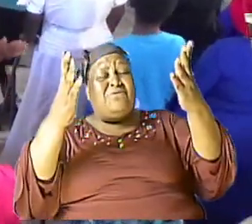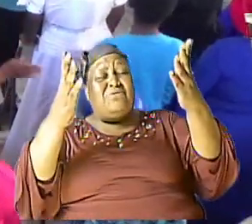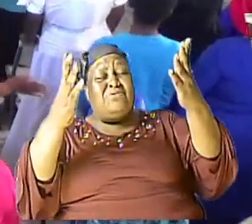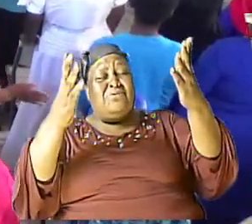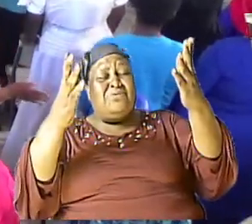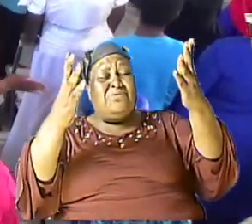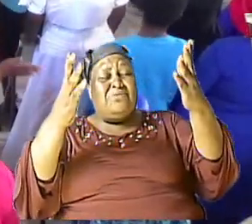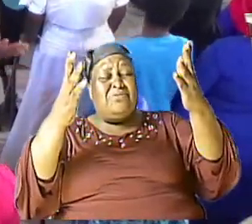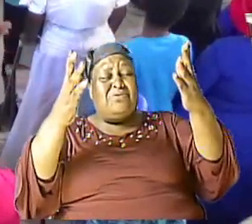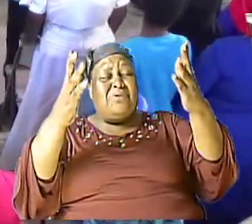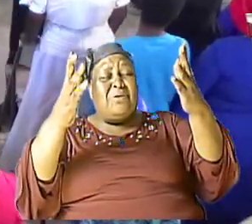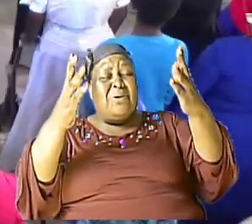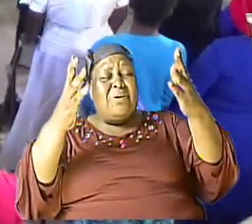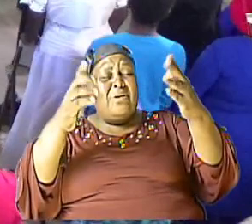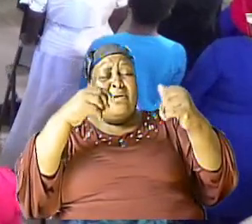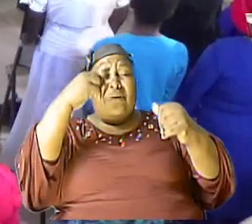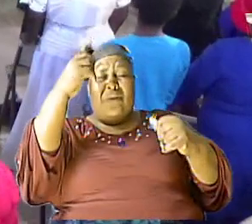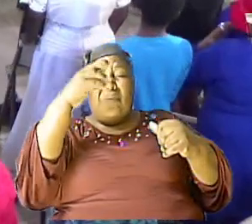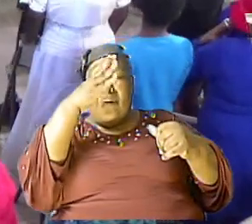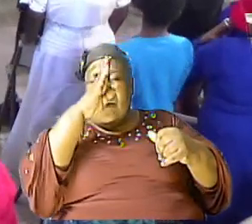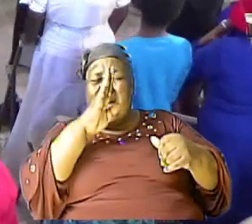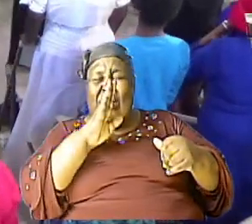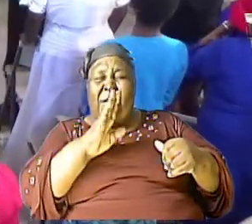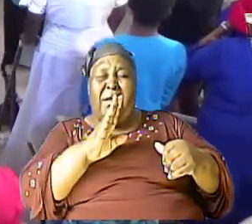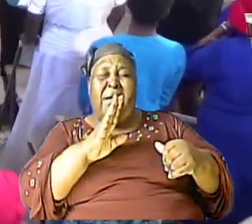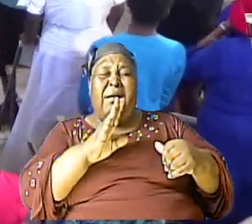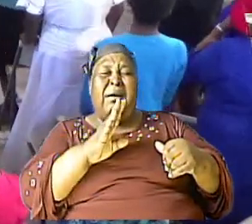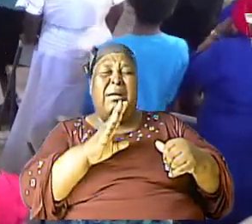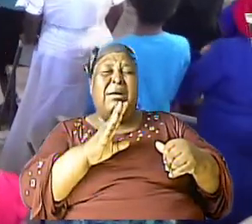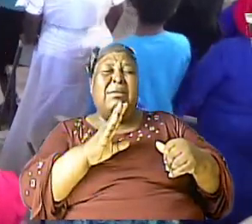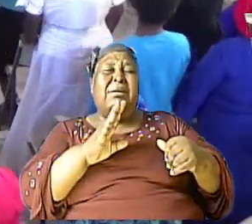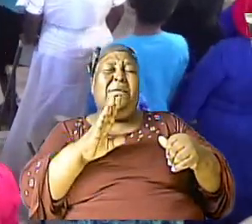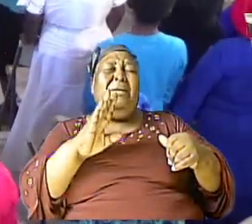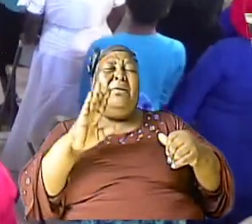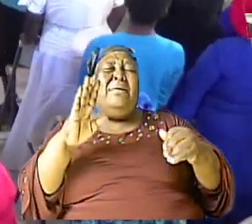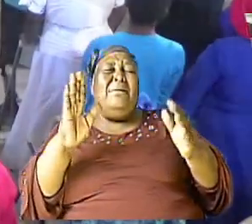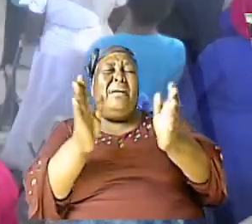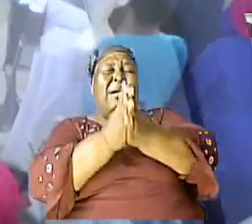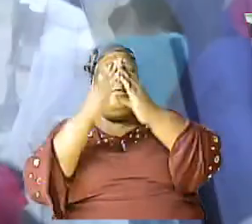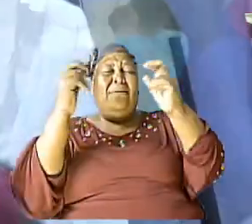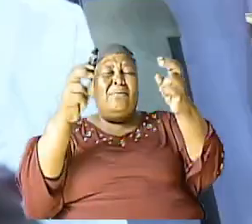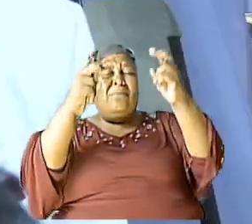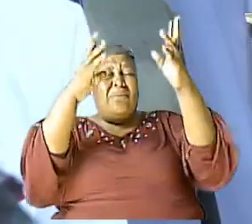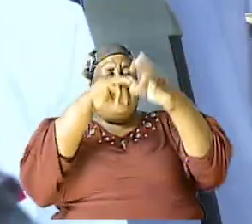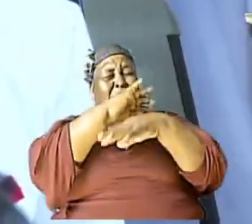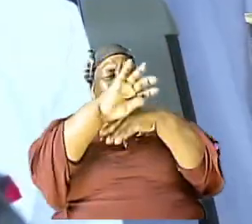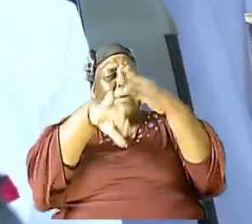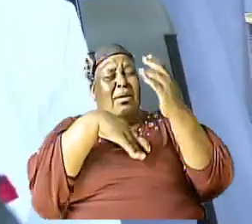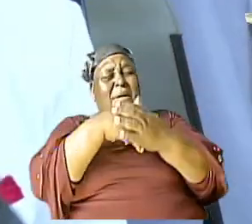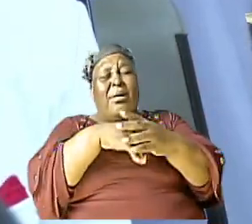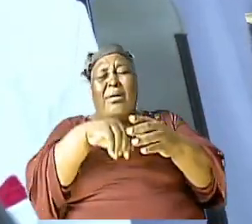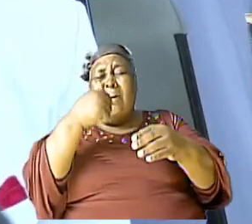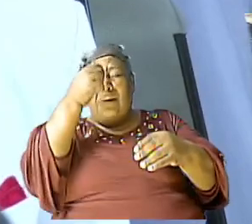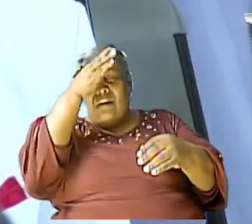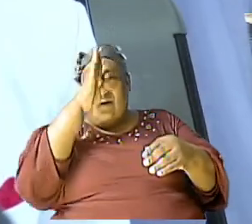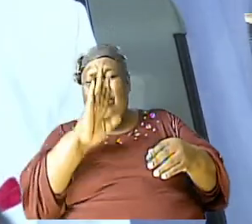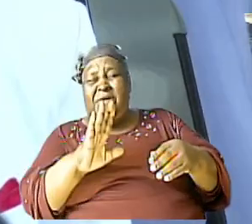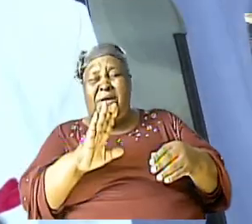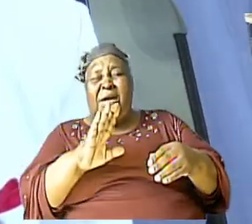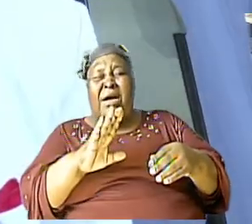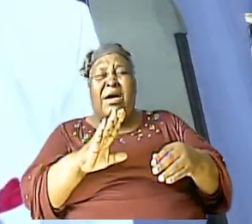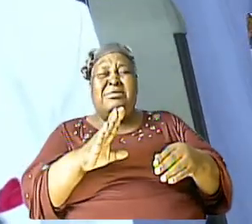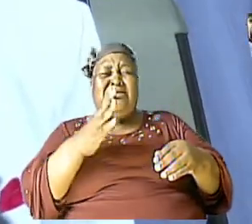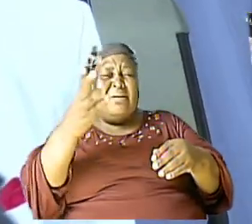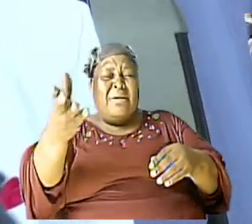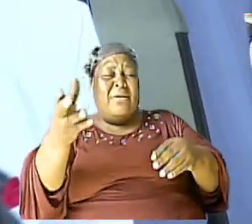today that you are God. Hallelujah. Hallelujah. All the other gods, they are